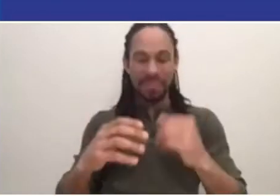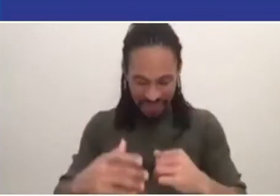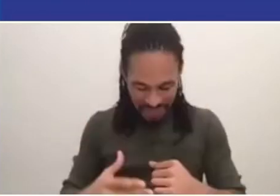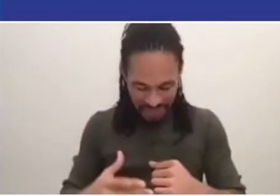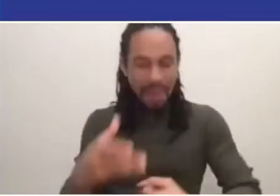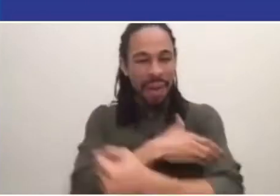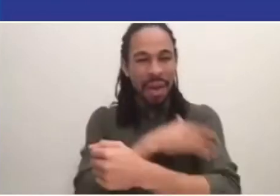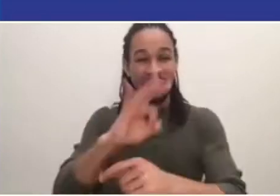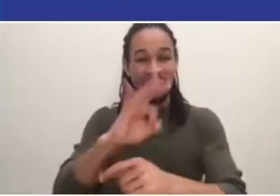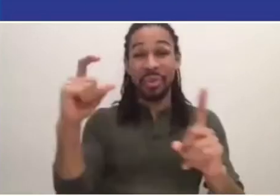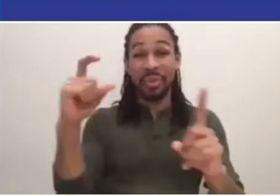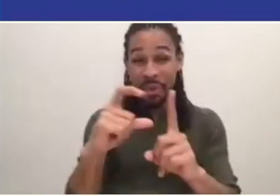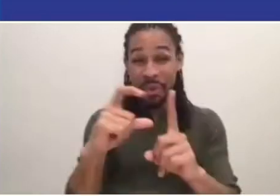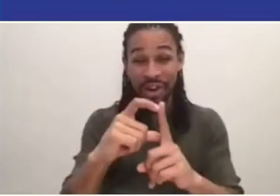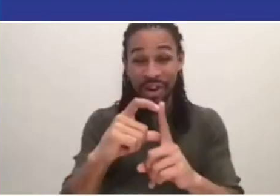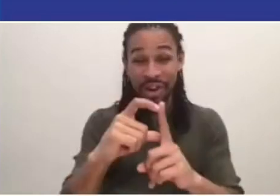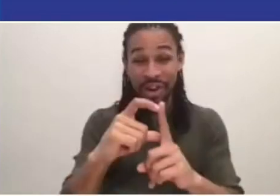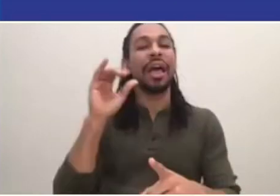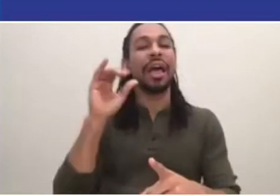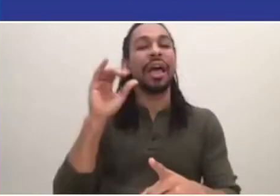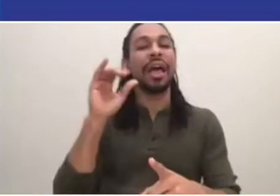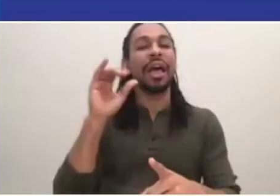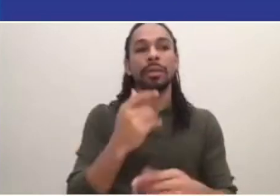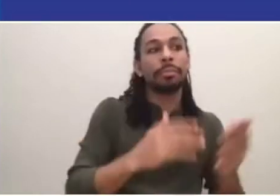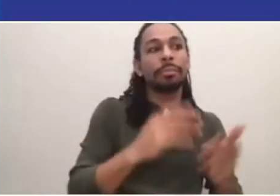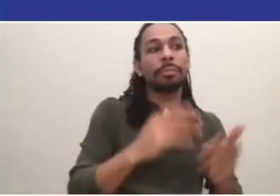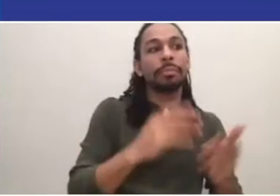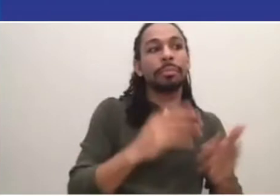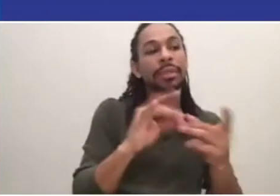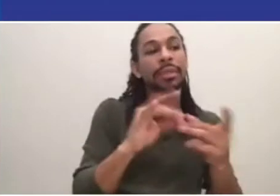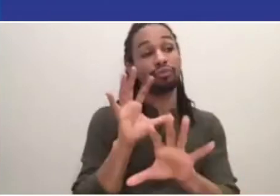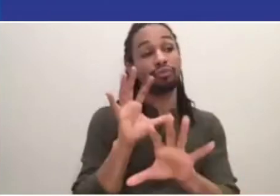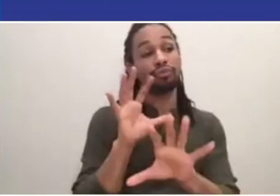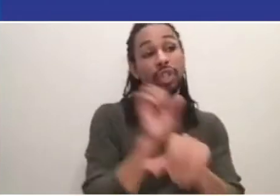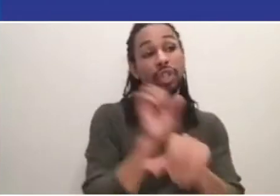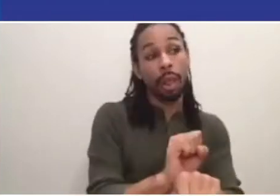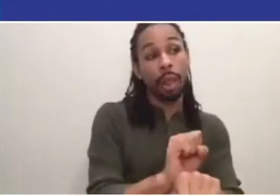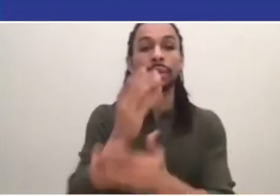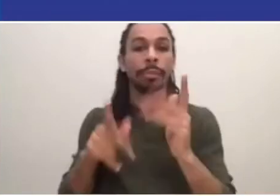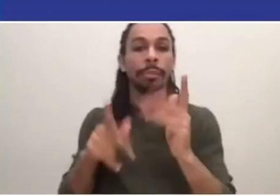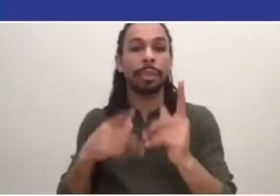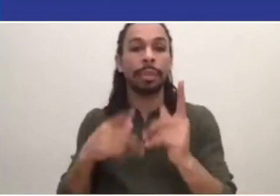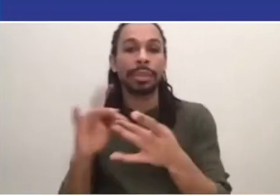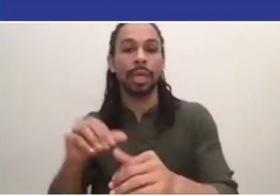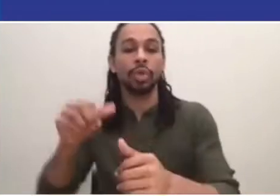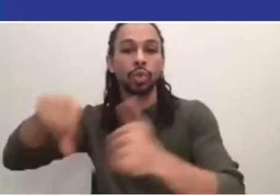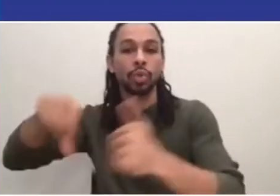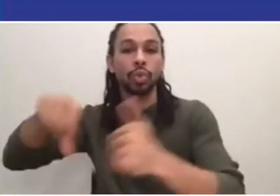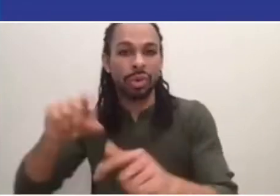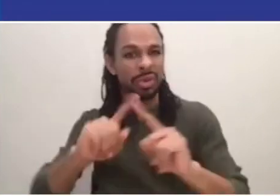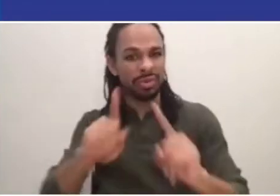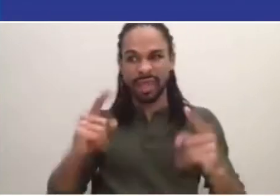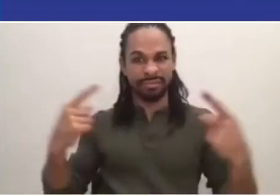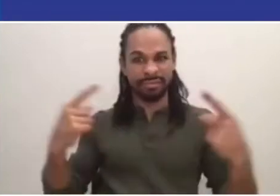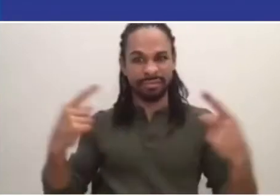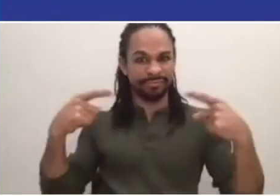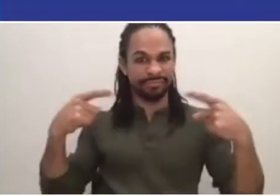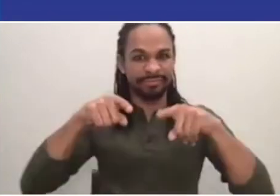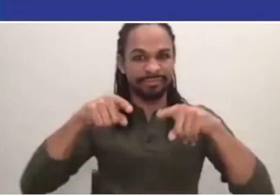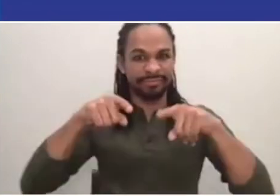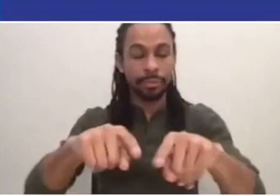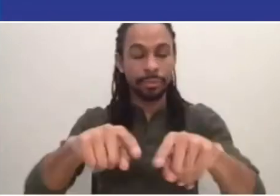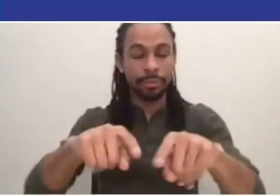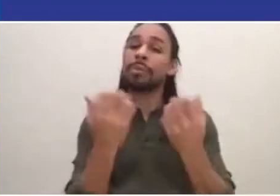called ritual and another social. With regard to multiple points of focus,